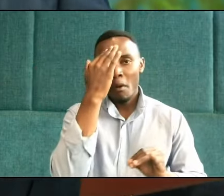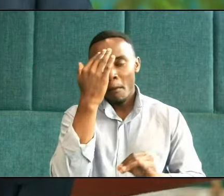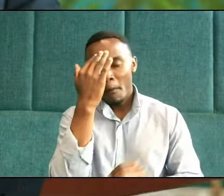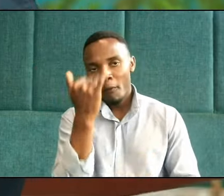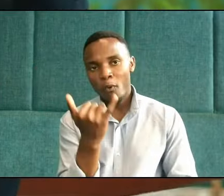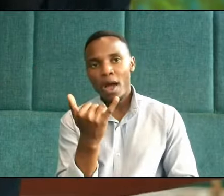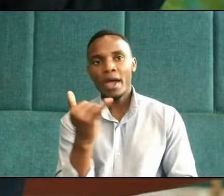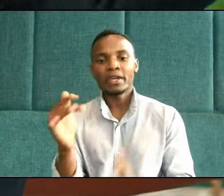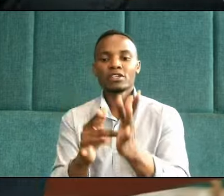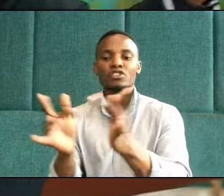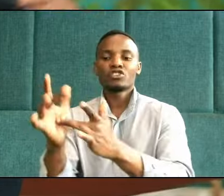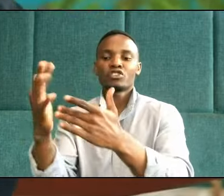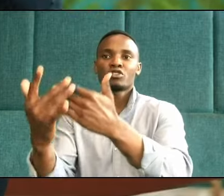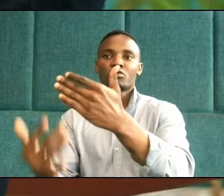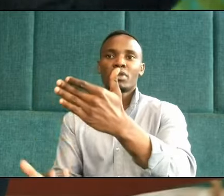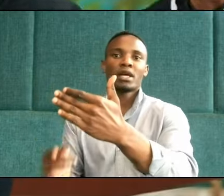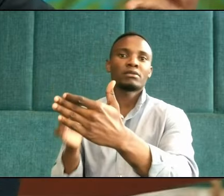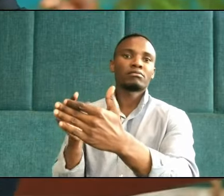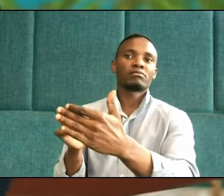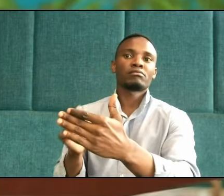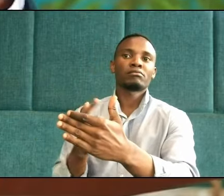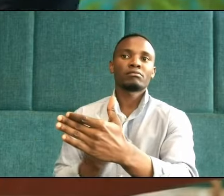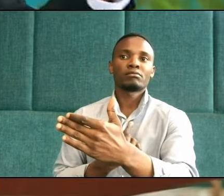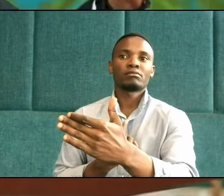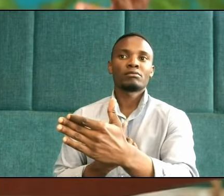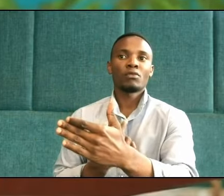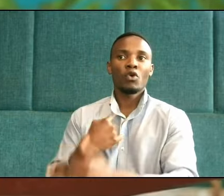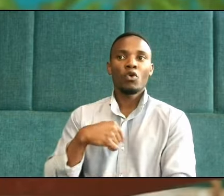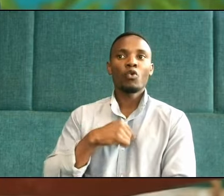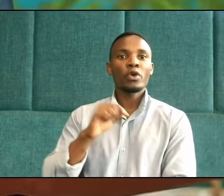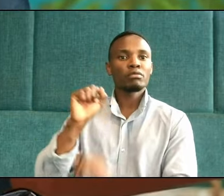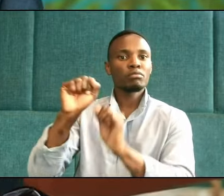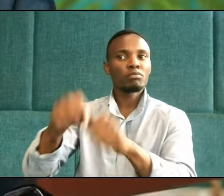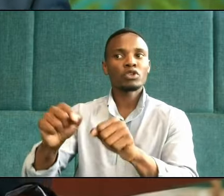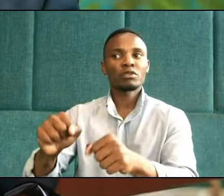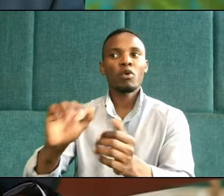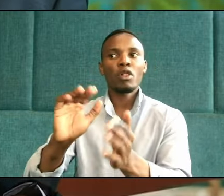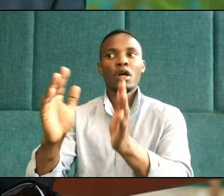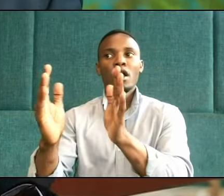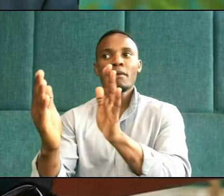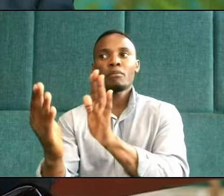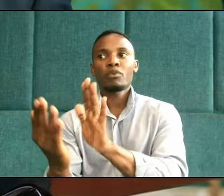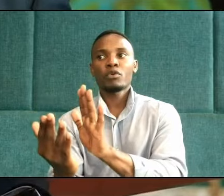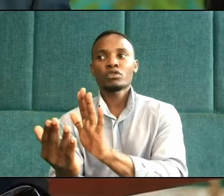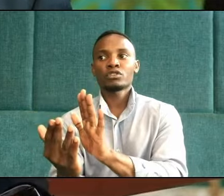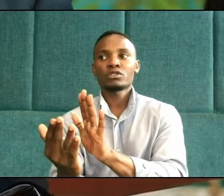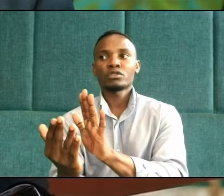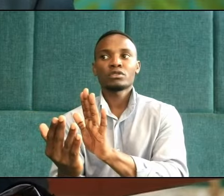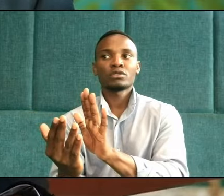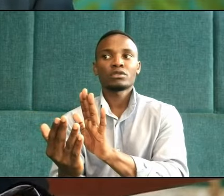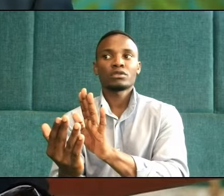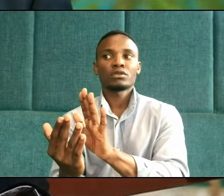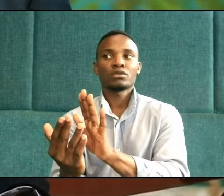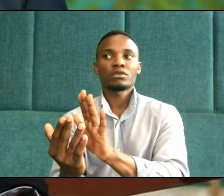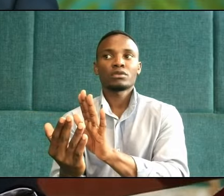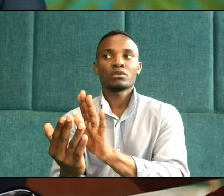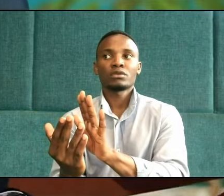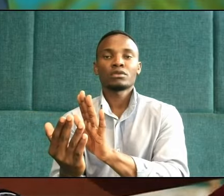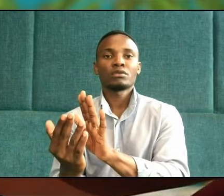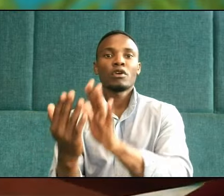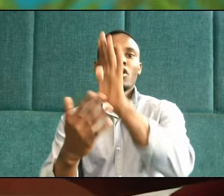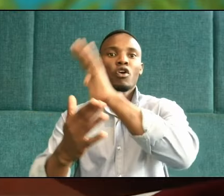Christ, the heavenly sanctuary is opened. We can approach the throne of God